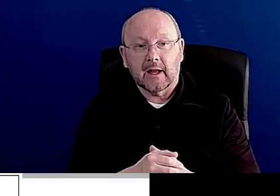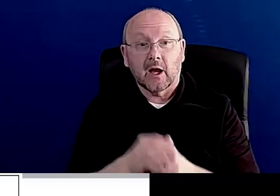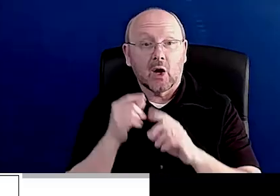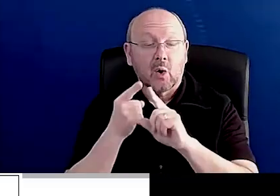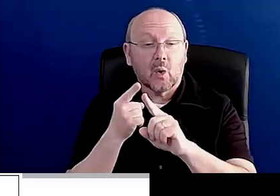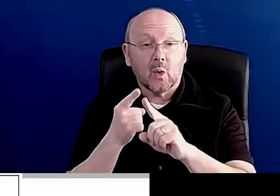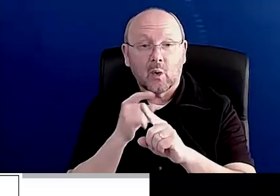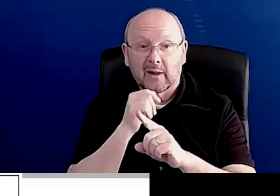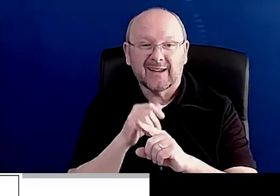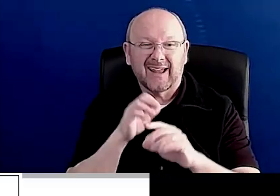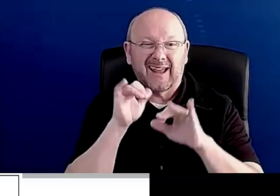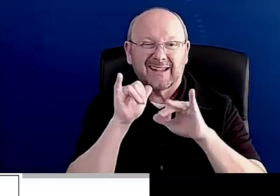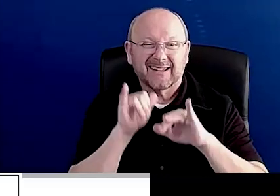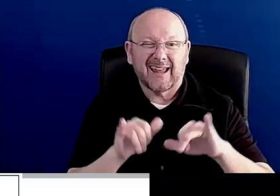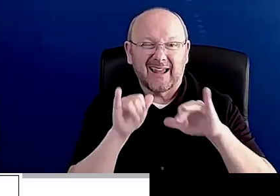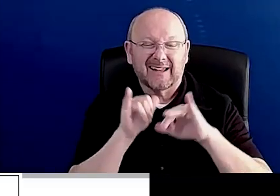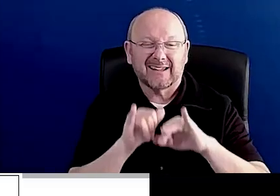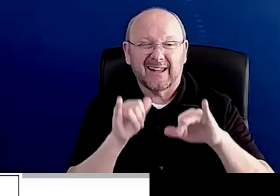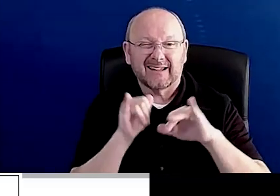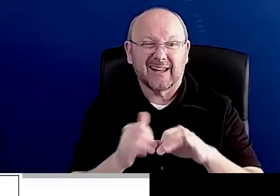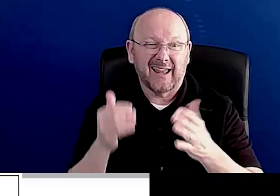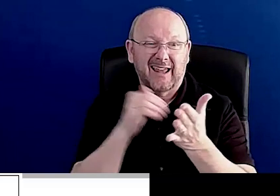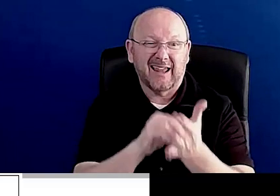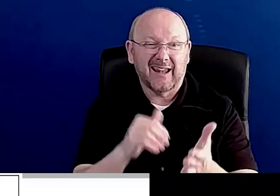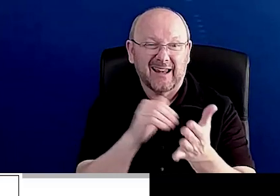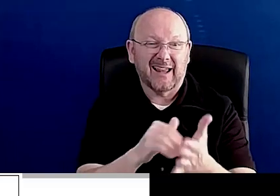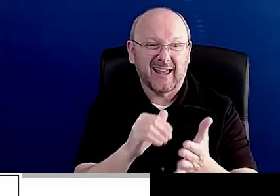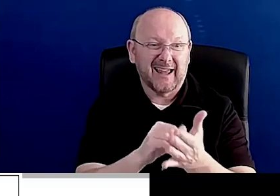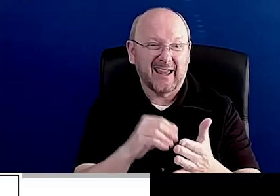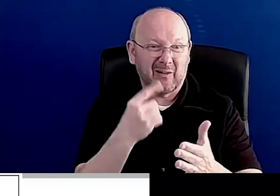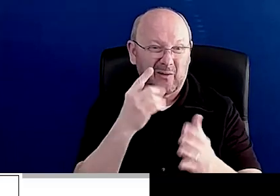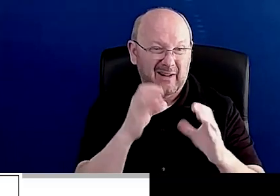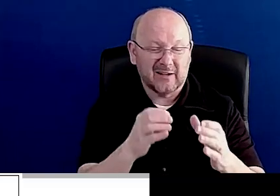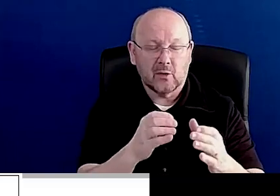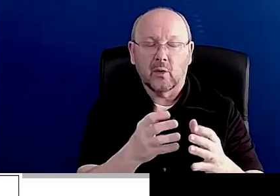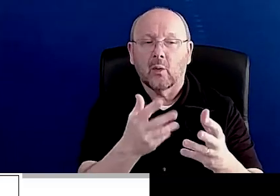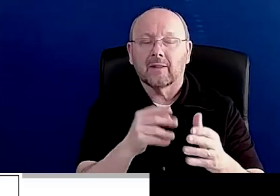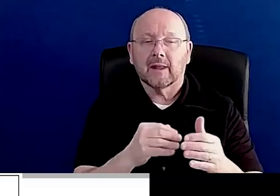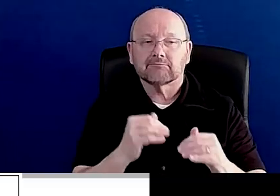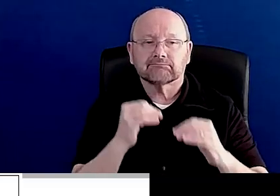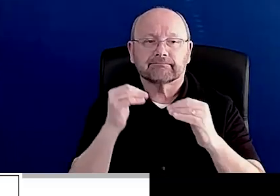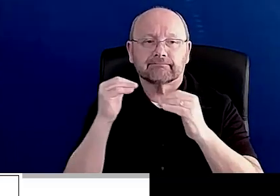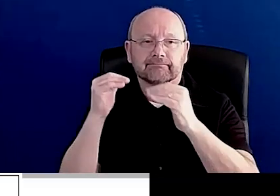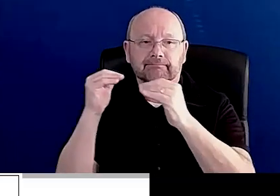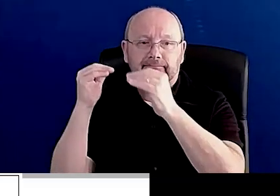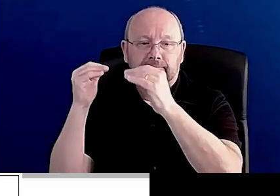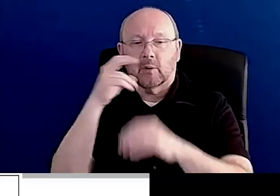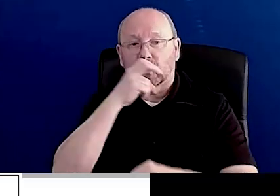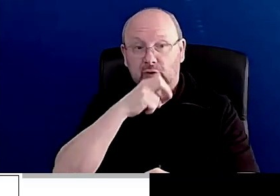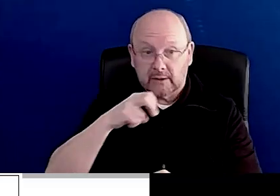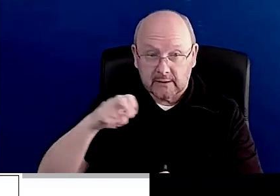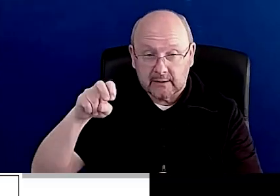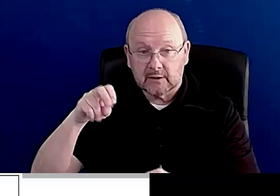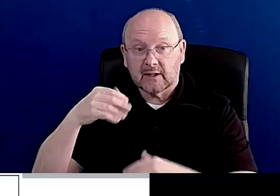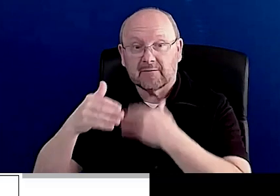just stay in one class and take it over and over. We want them to grow. And if possible, we want them to transition to come to the